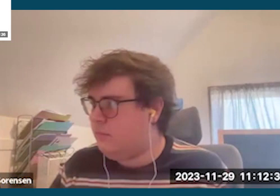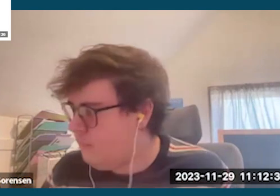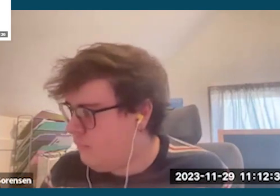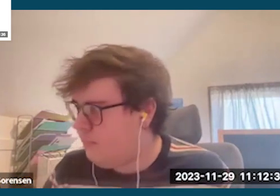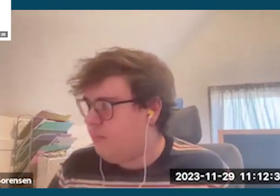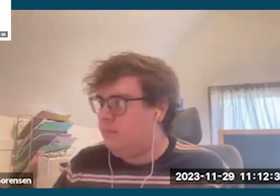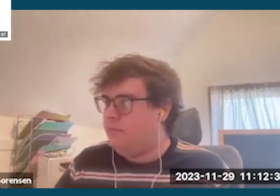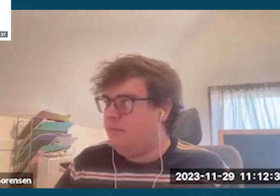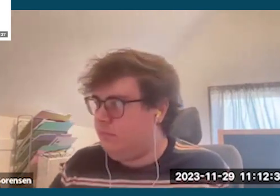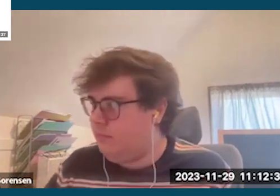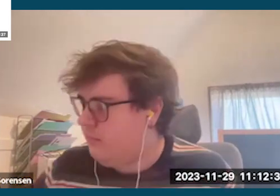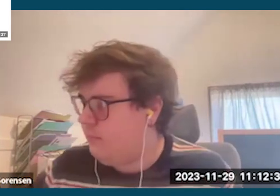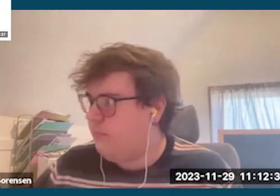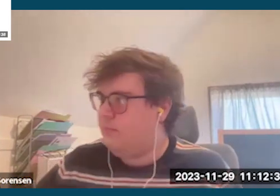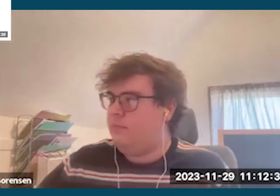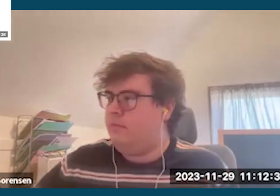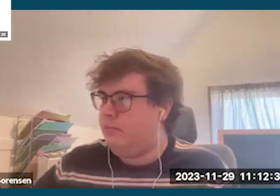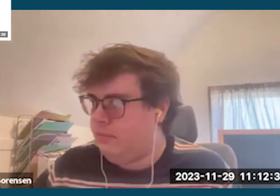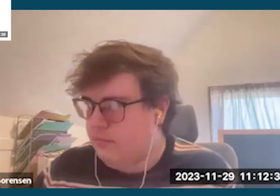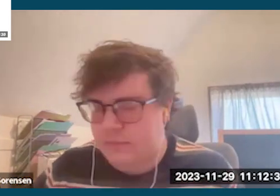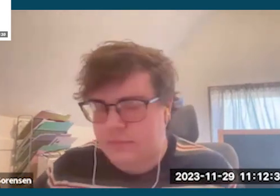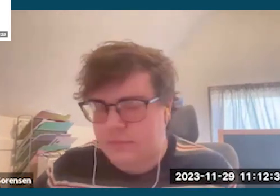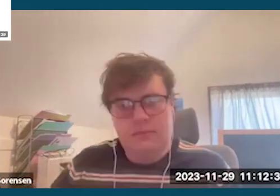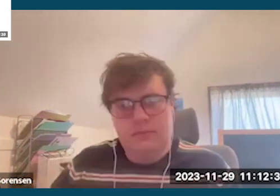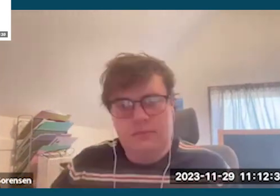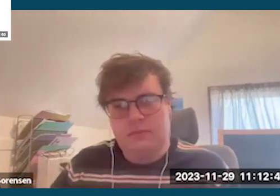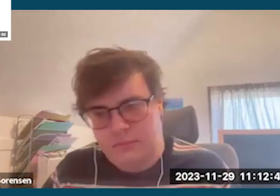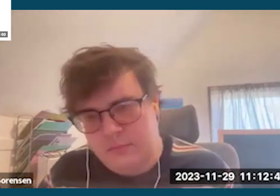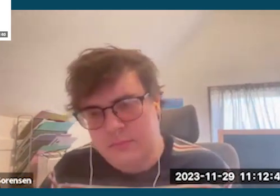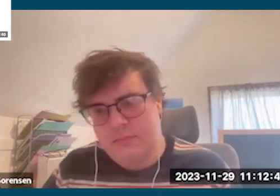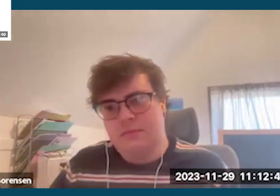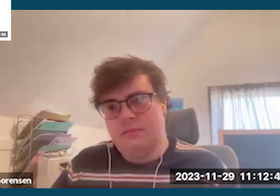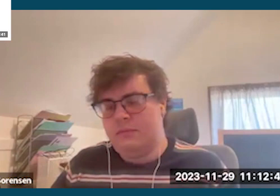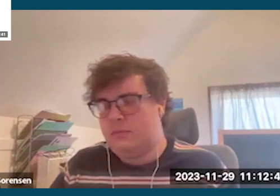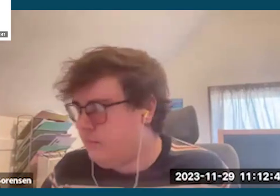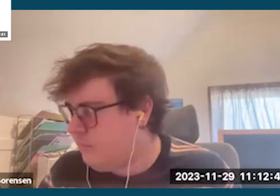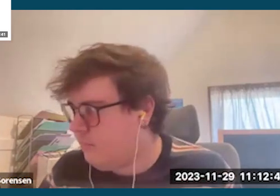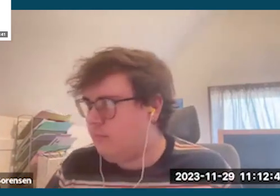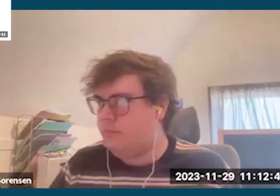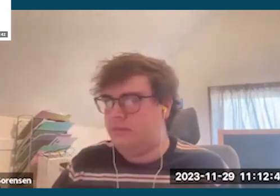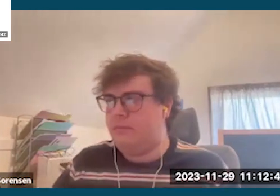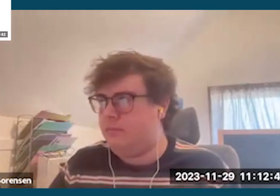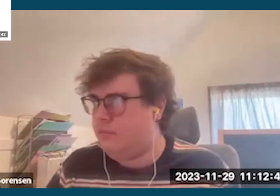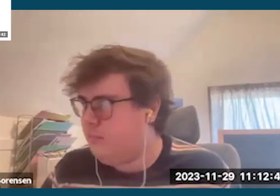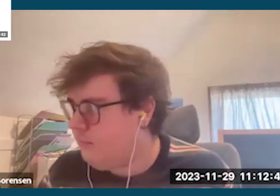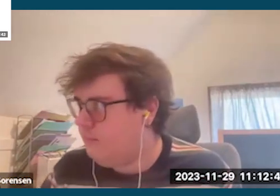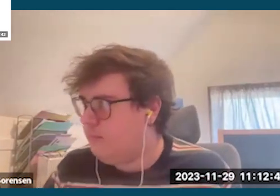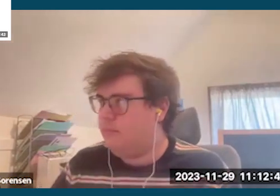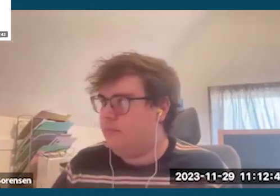Sharing information with people is one component, but supporting people to share their own thoughts is also really